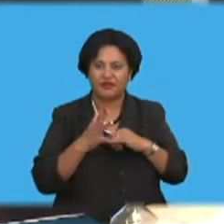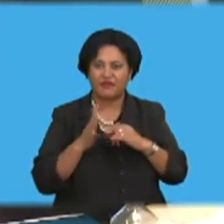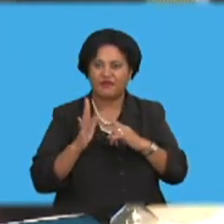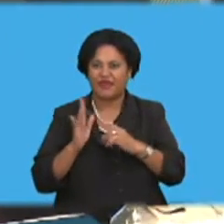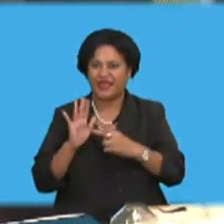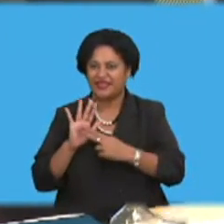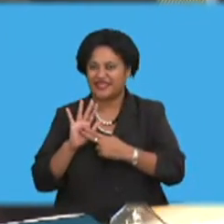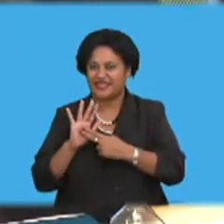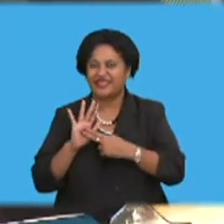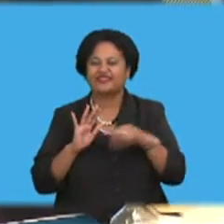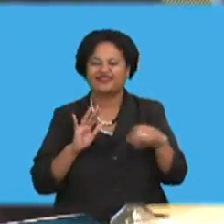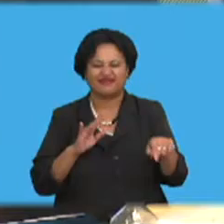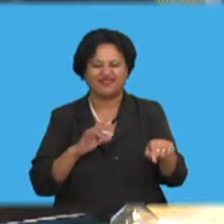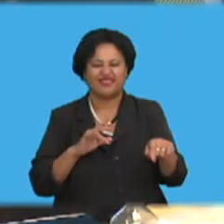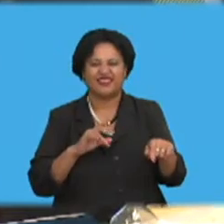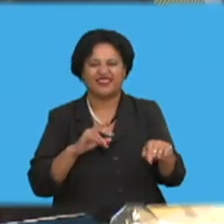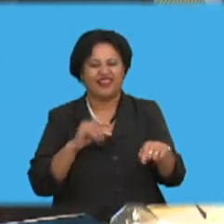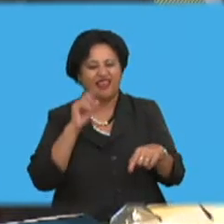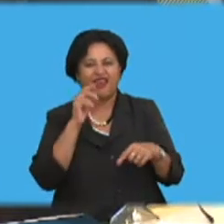was then